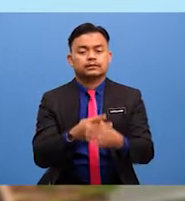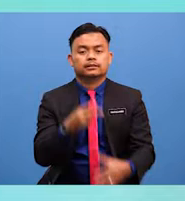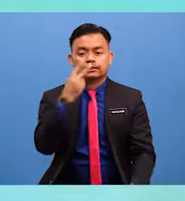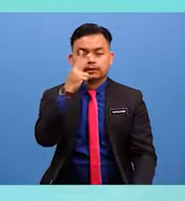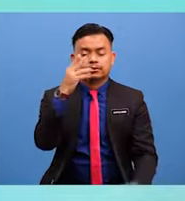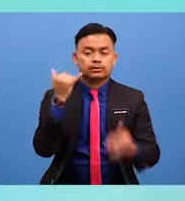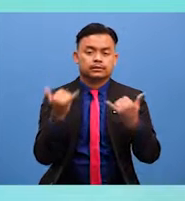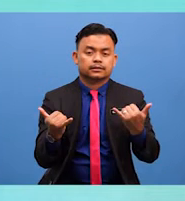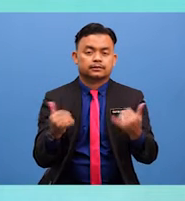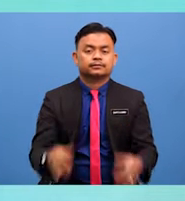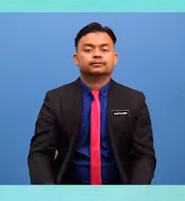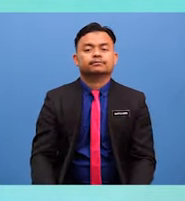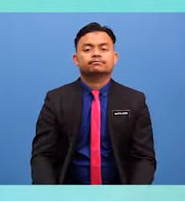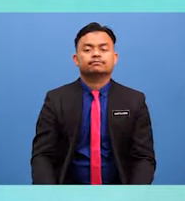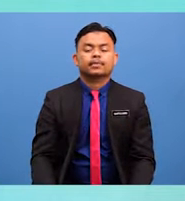now.